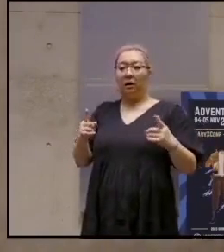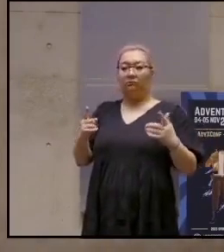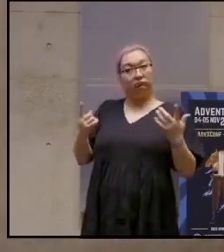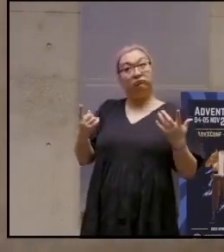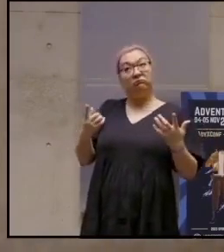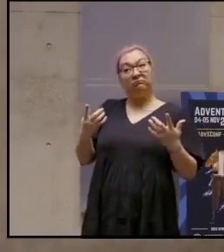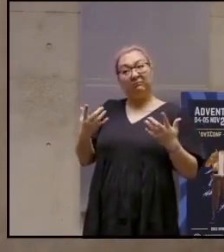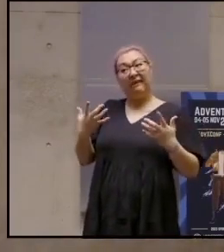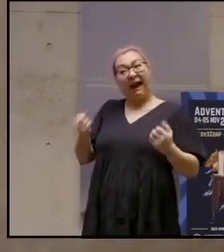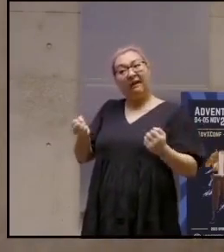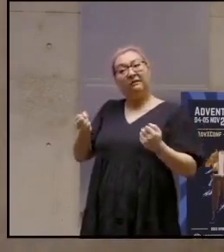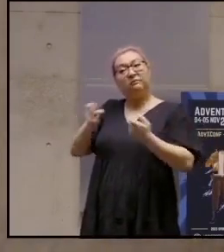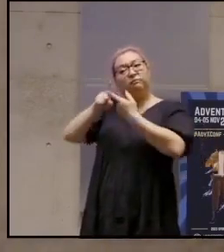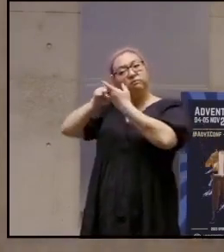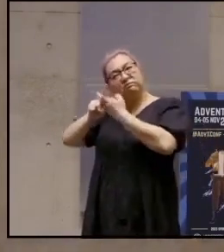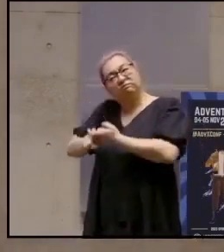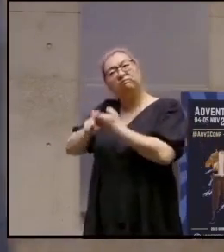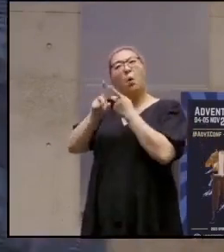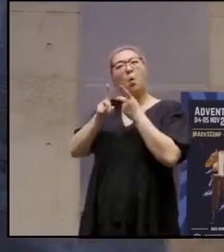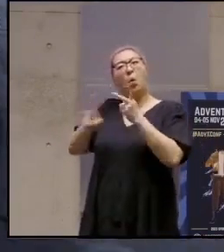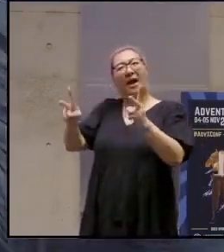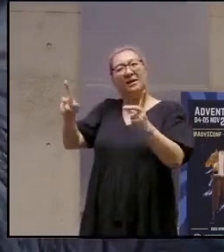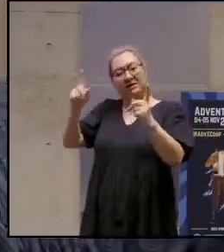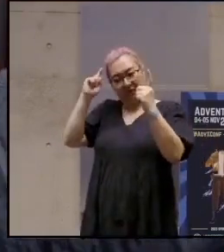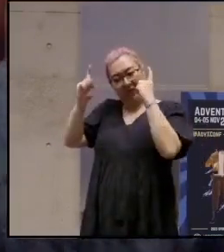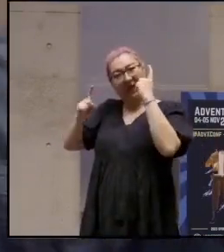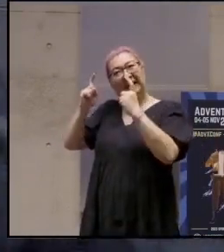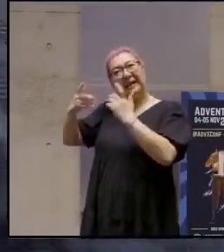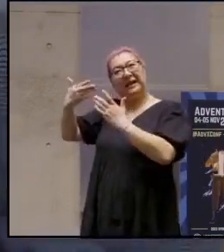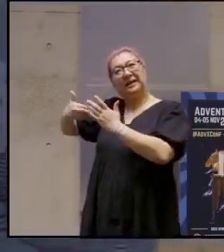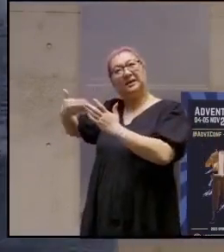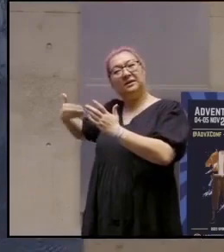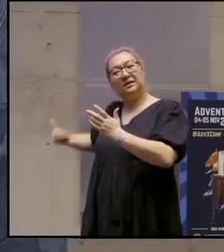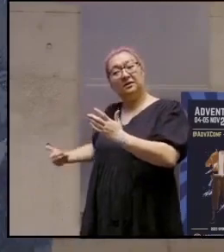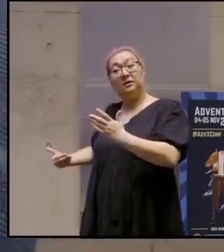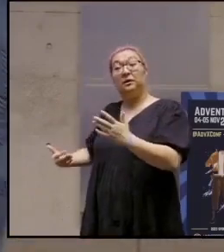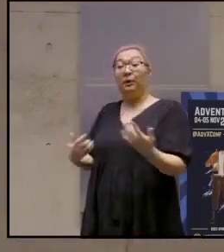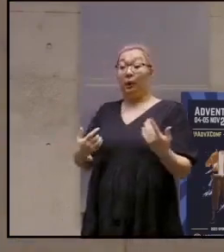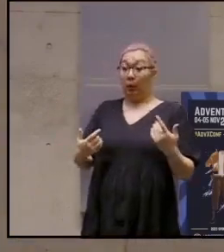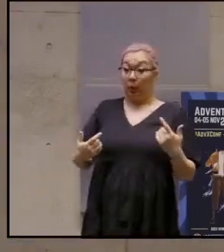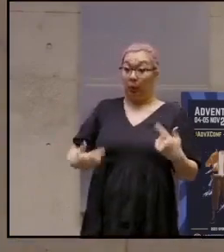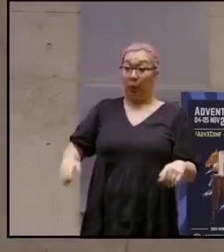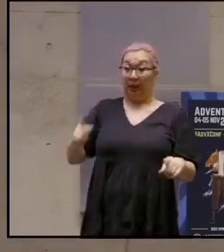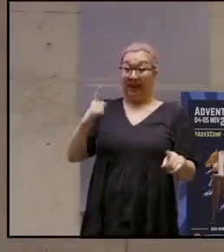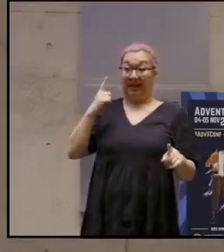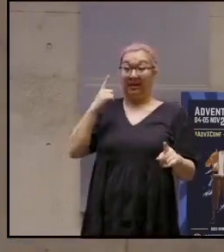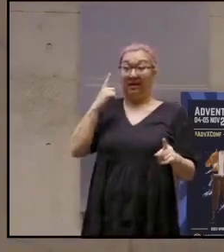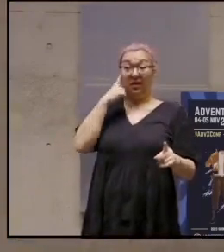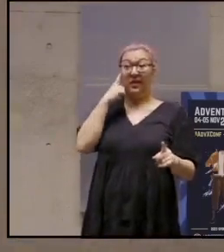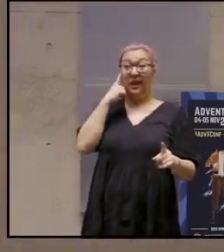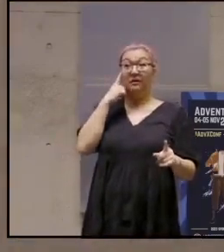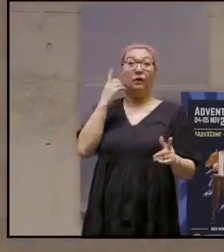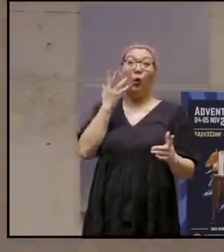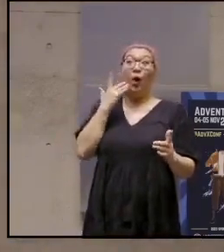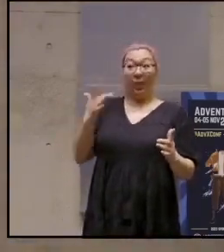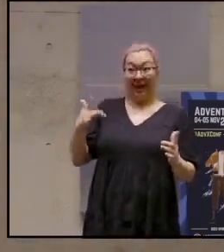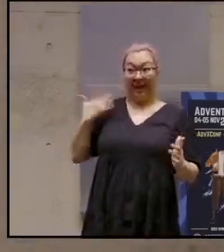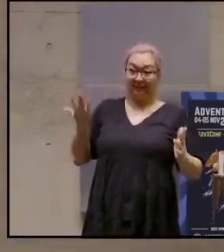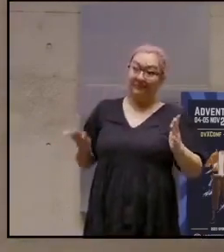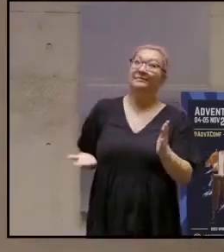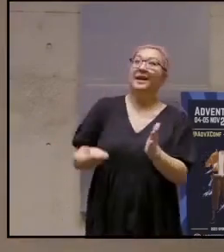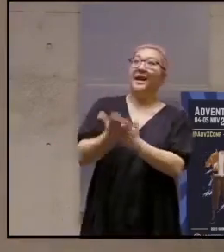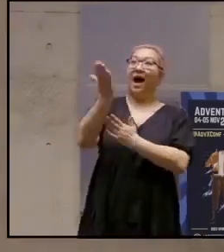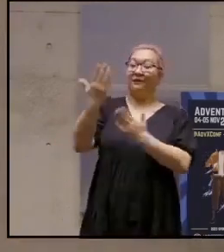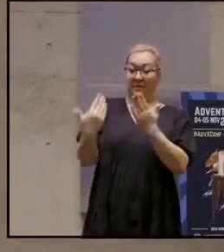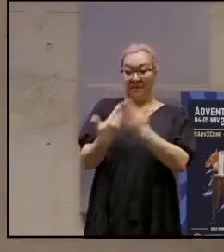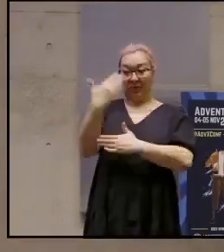attach value to particular things, and we think it is entirely impossible that humanity has ever felt differently about a different way of operating,